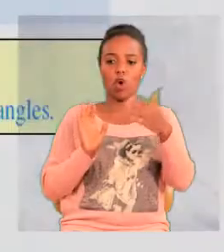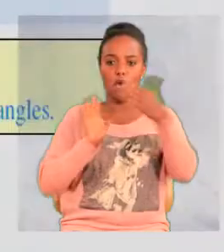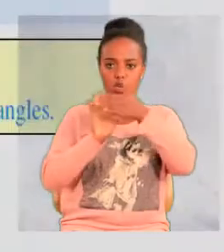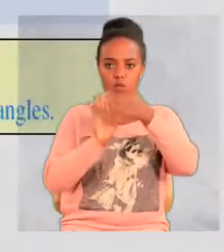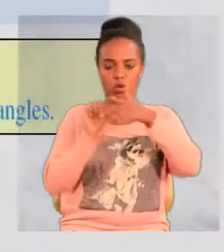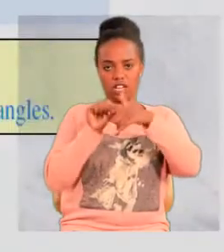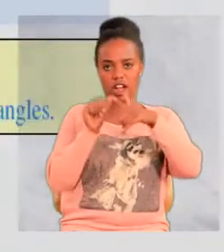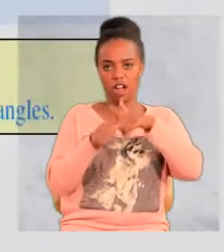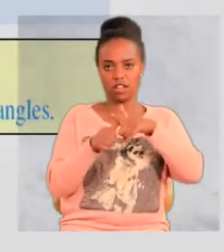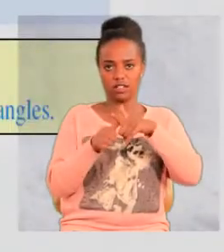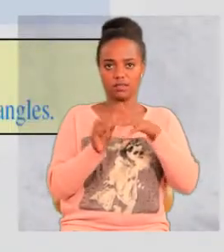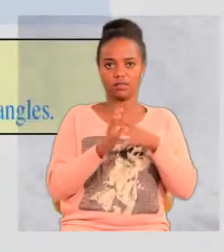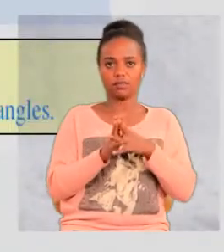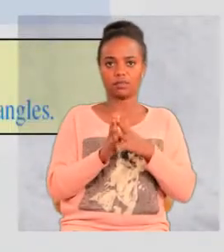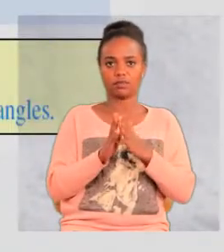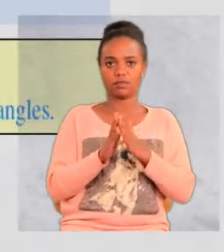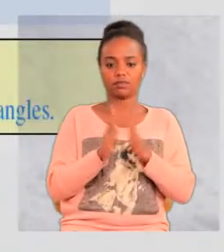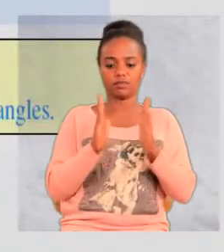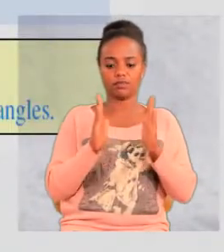here